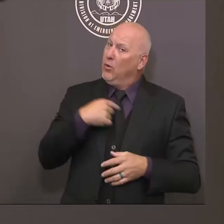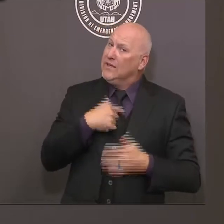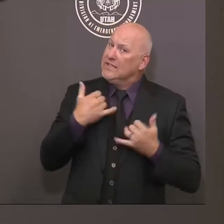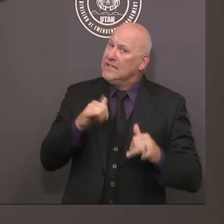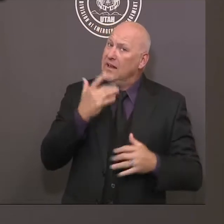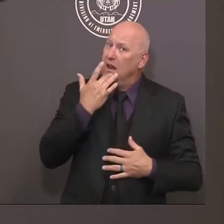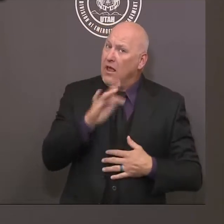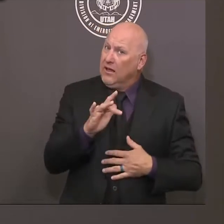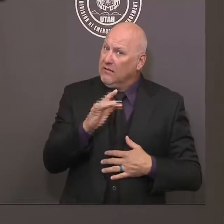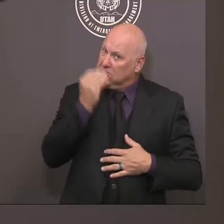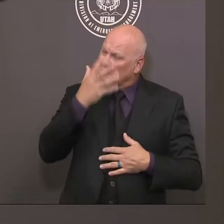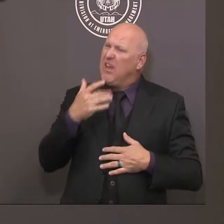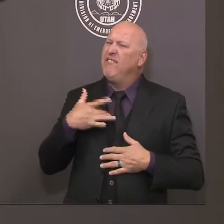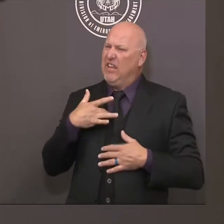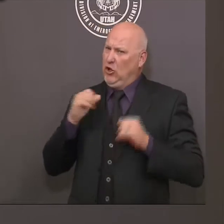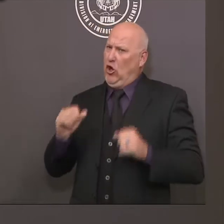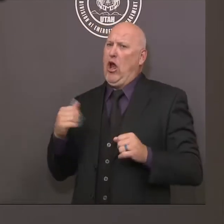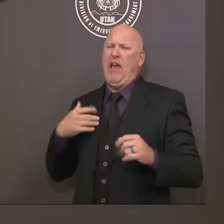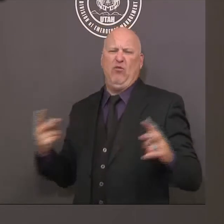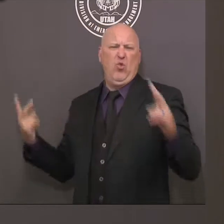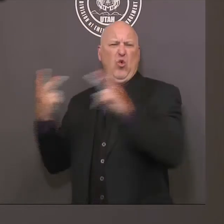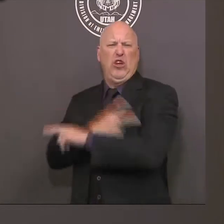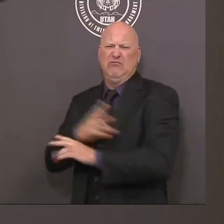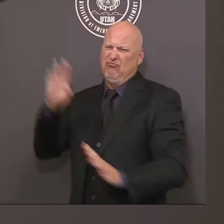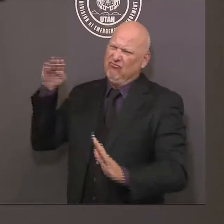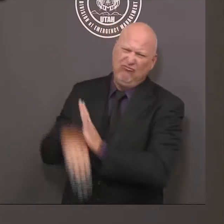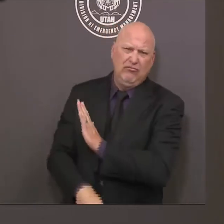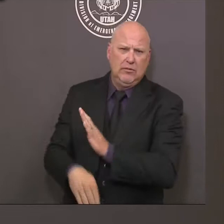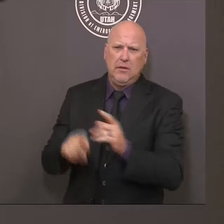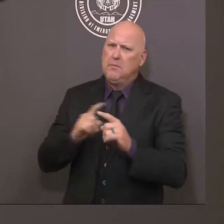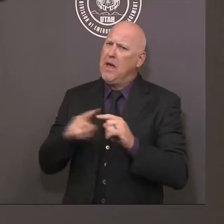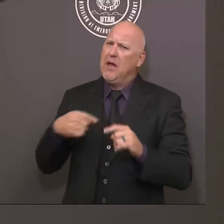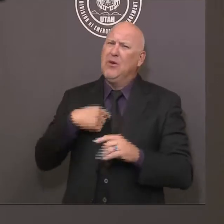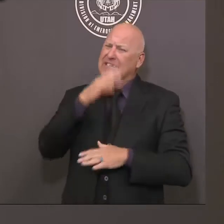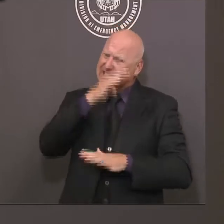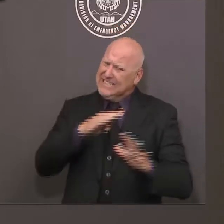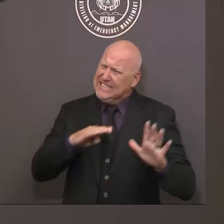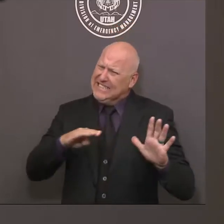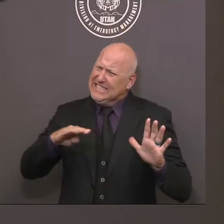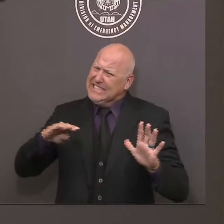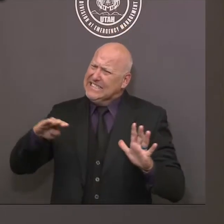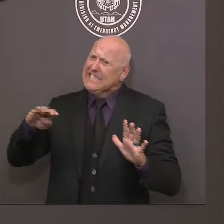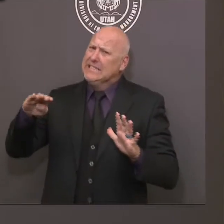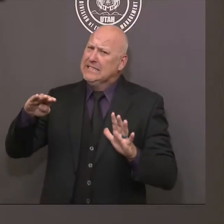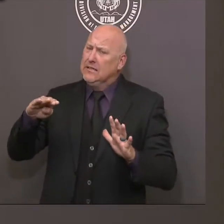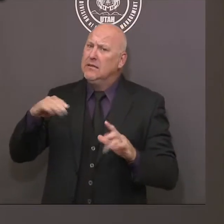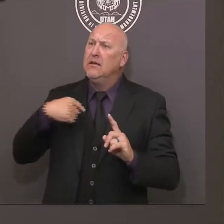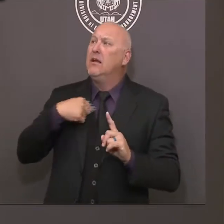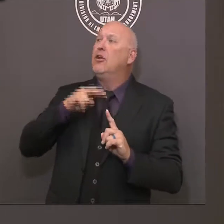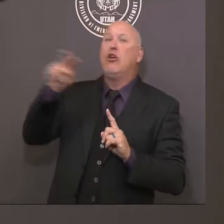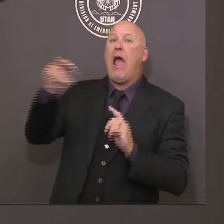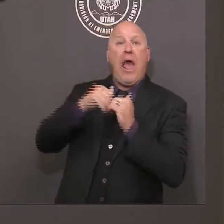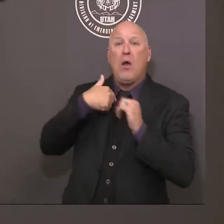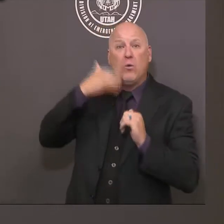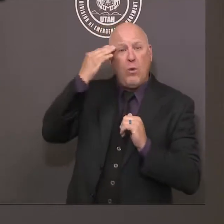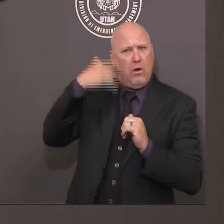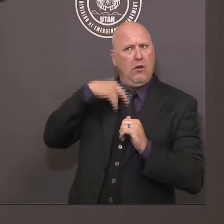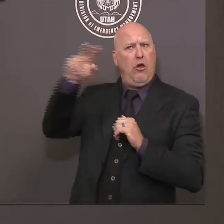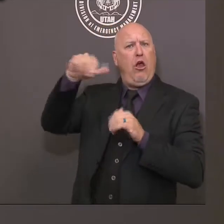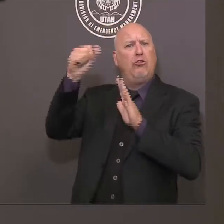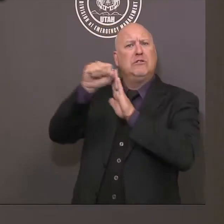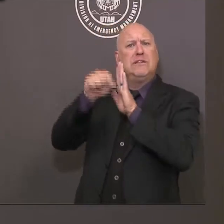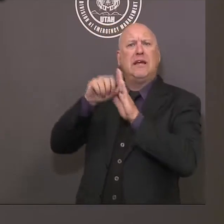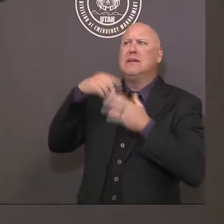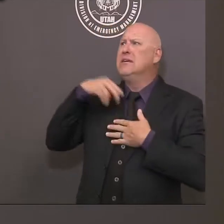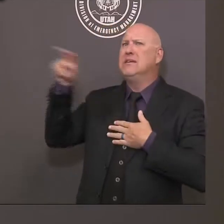of revenue. The good news is it's not as bad as we thought it would be. In fact, we're in a much better shape than we thought. That doesn't make it any easier